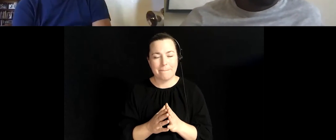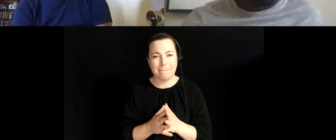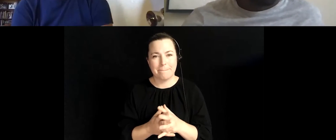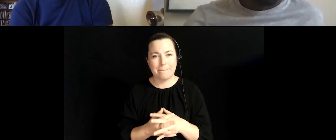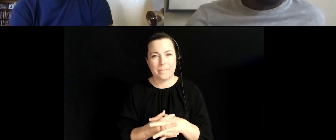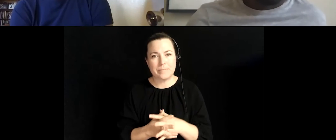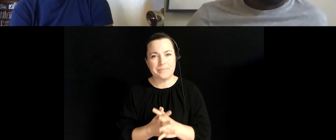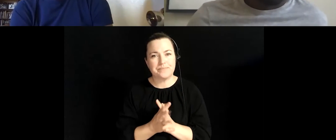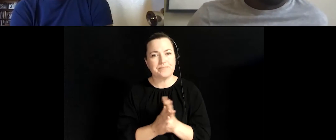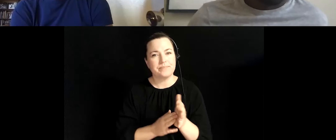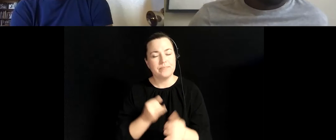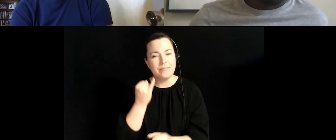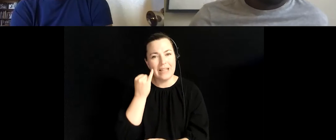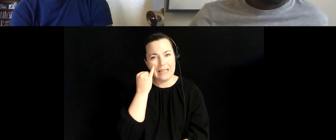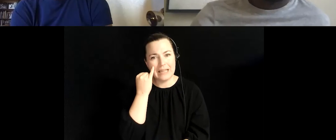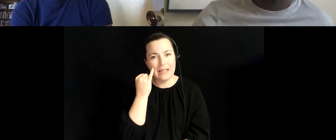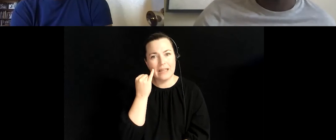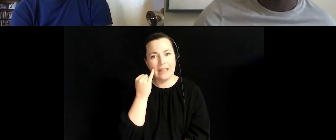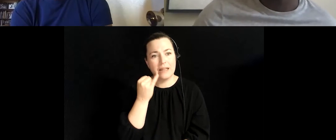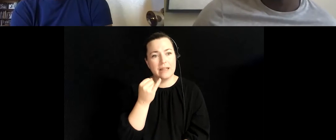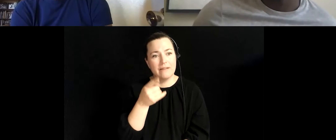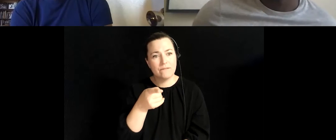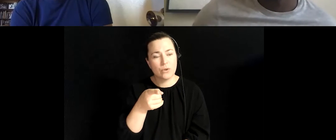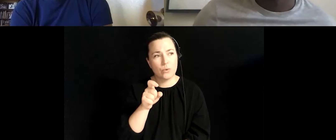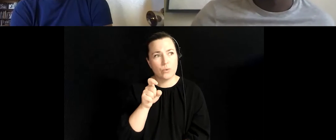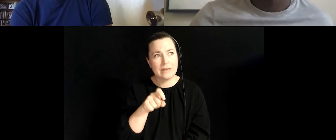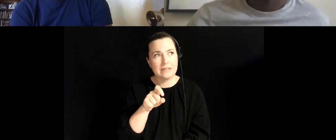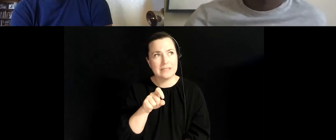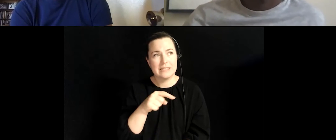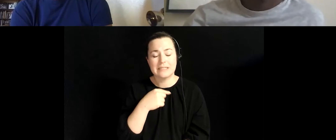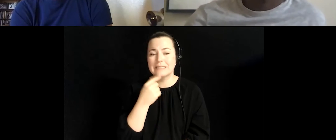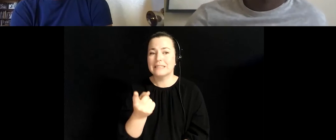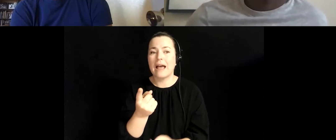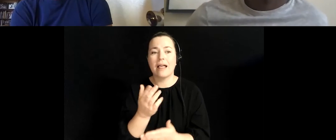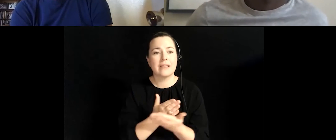if you would need to tell somebody right now,